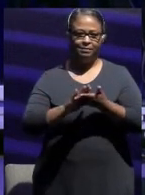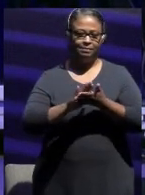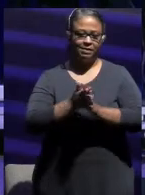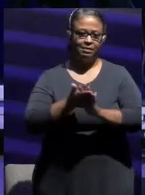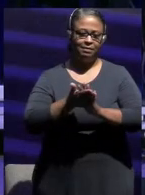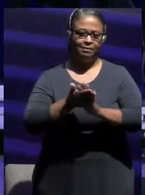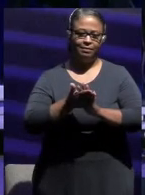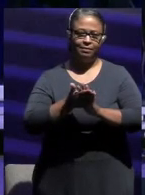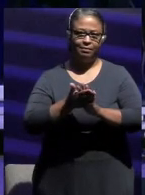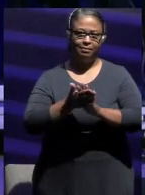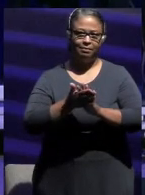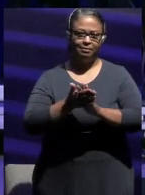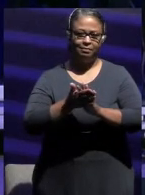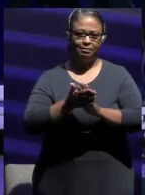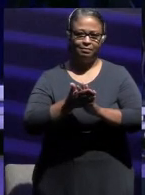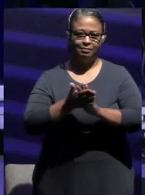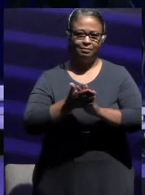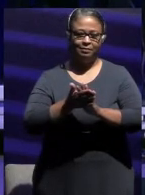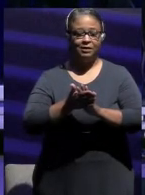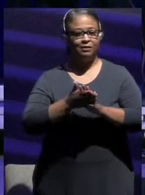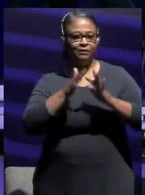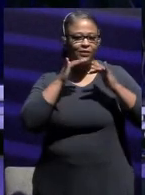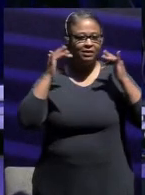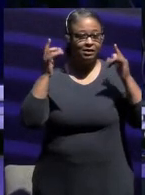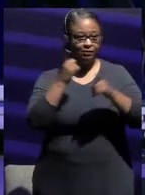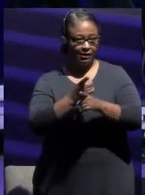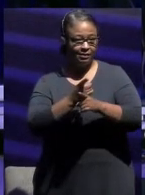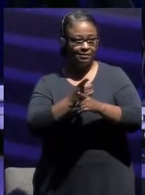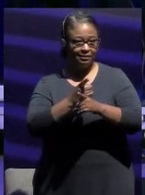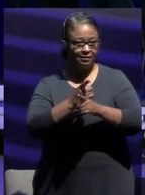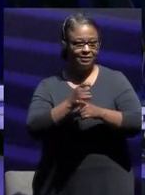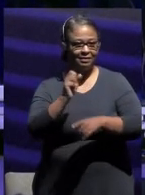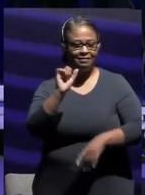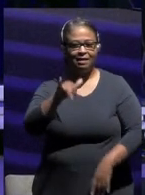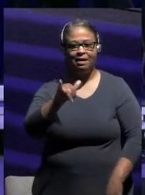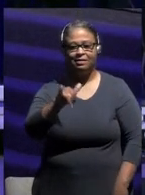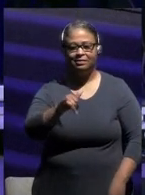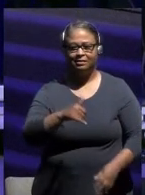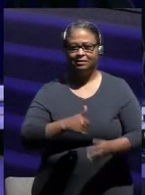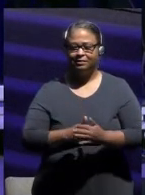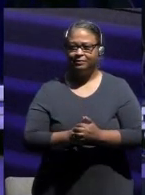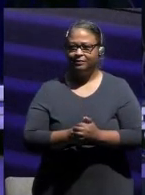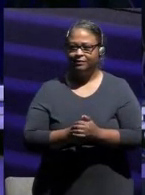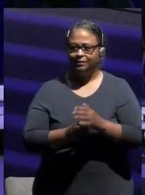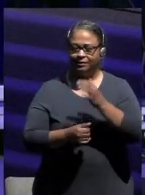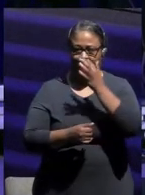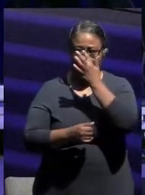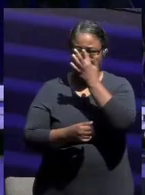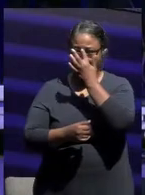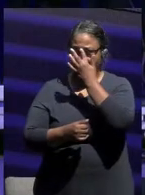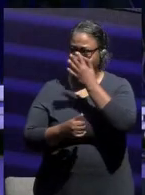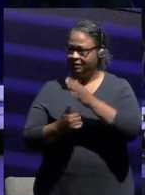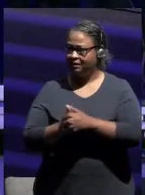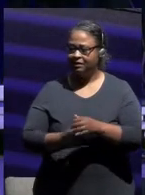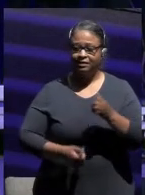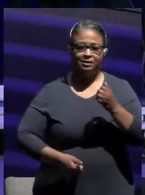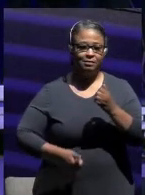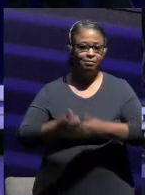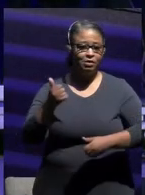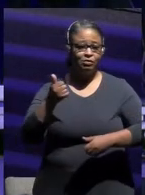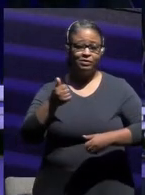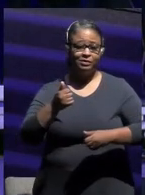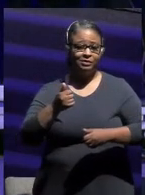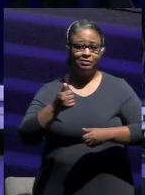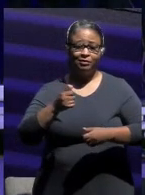To find a friend, we have to be friendly. Can I tell you that the most friendly person is Jesus